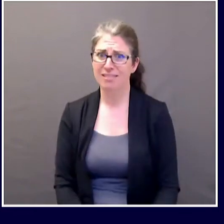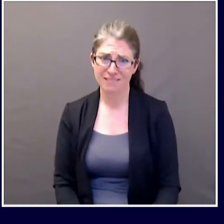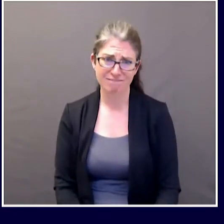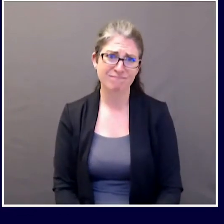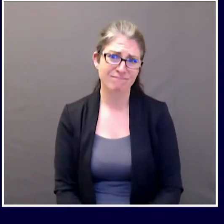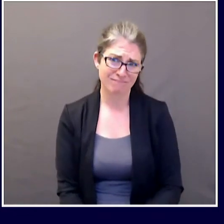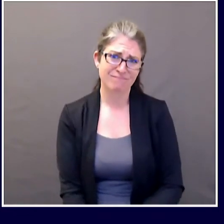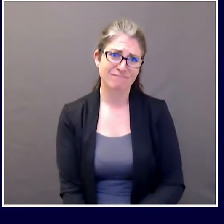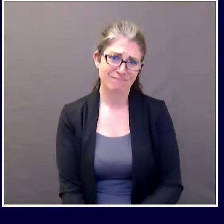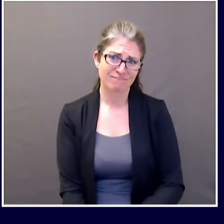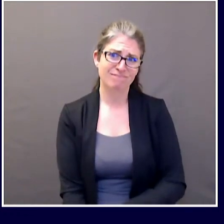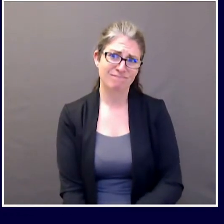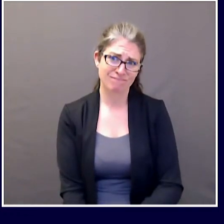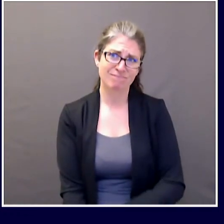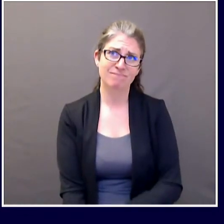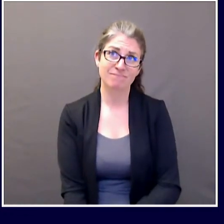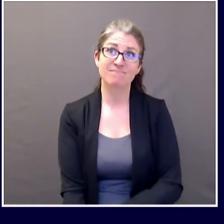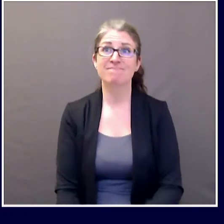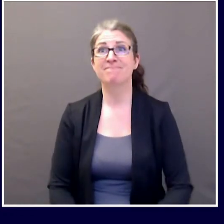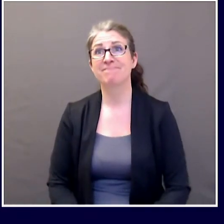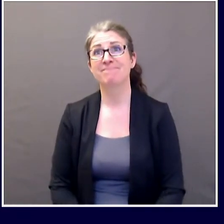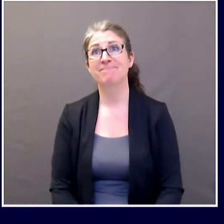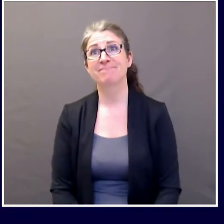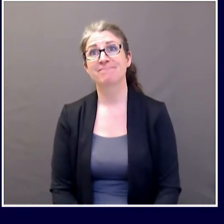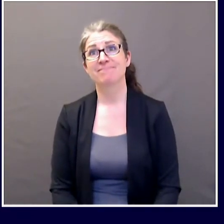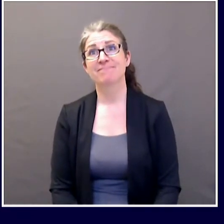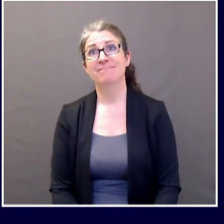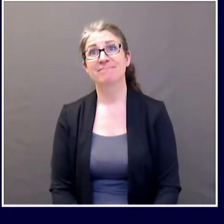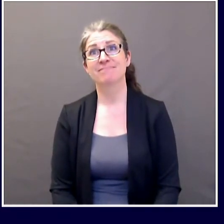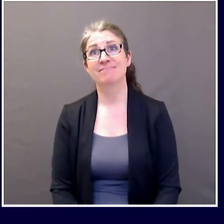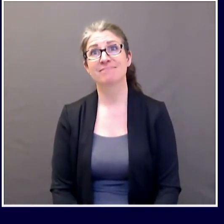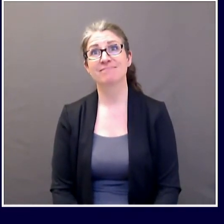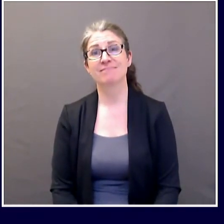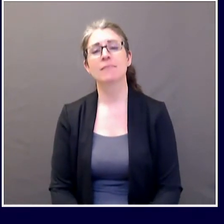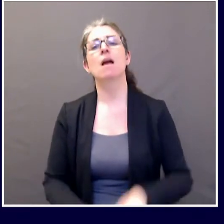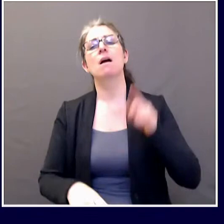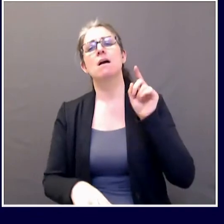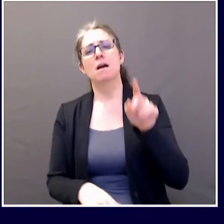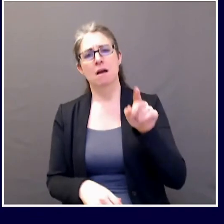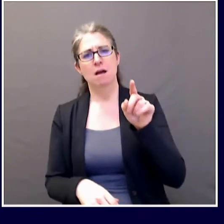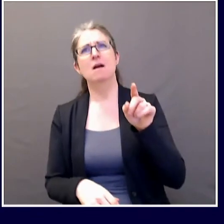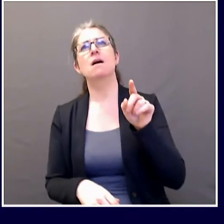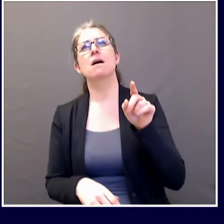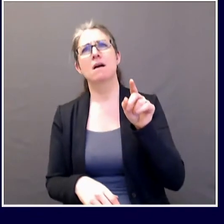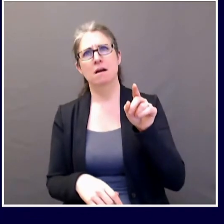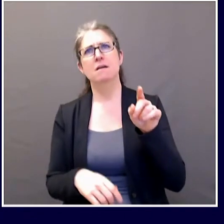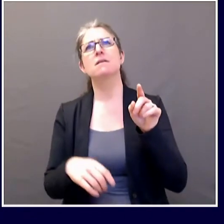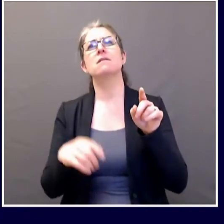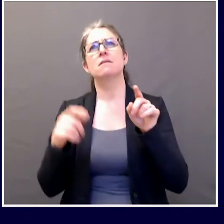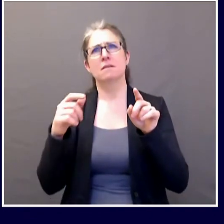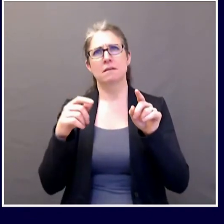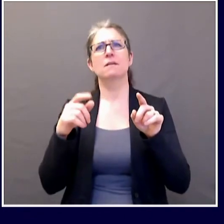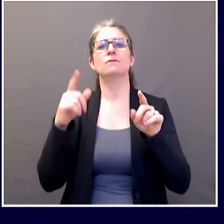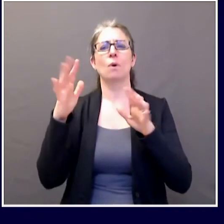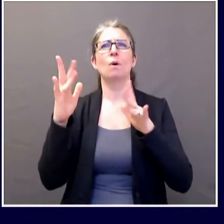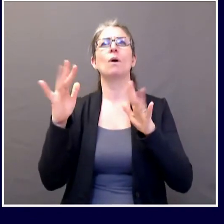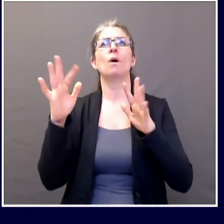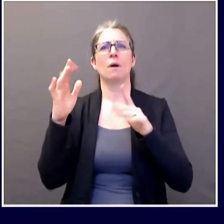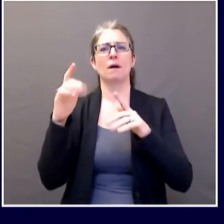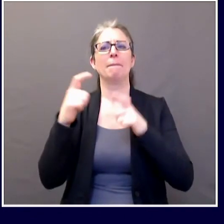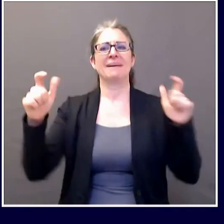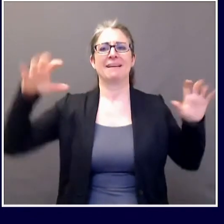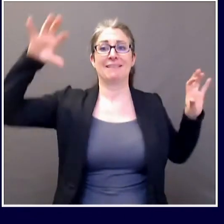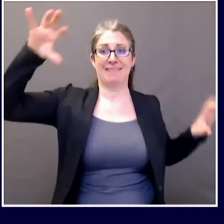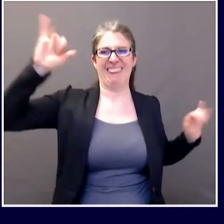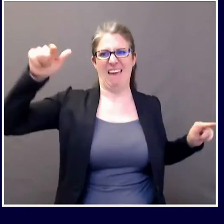addition of more of those mass high throughput sites is good news. Indeed, it's part of the concept of operations. We know that driving to